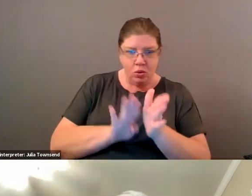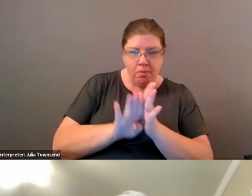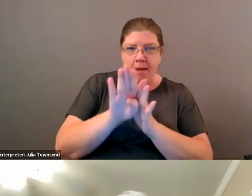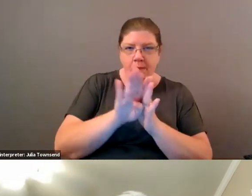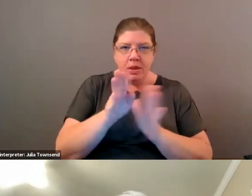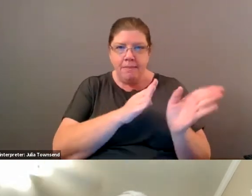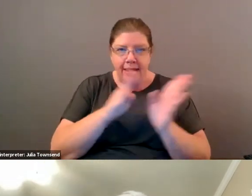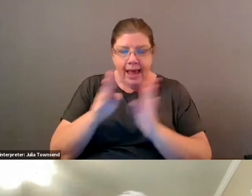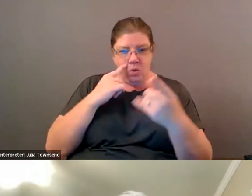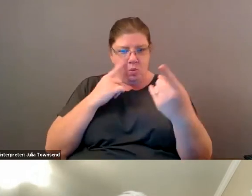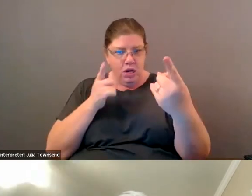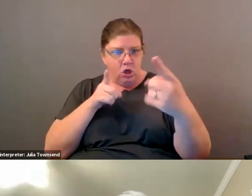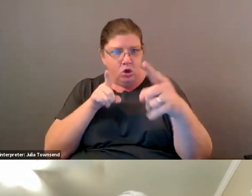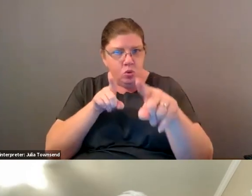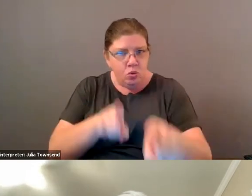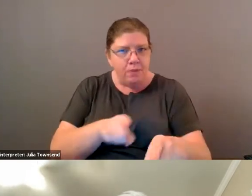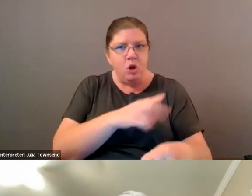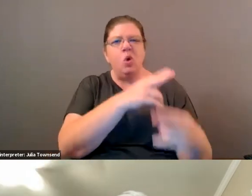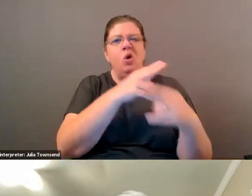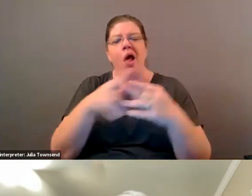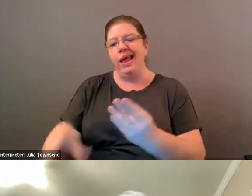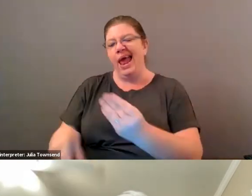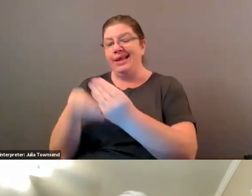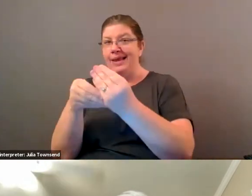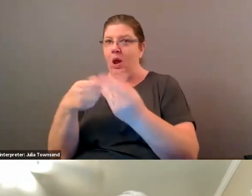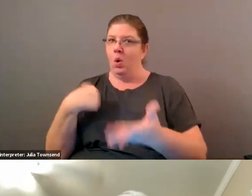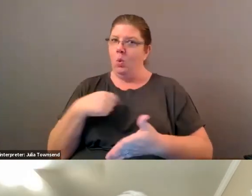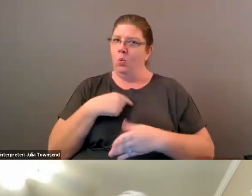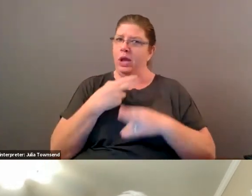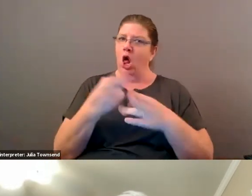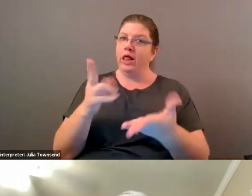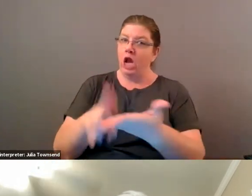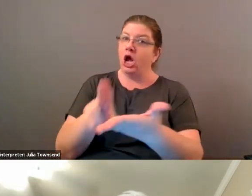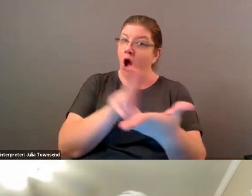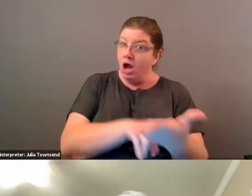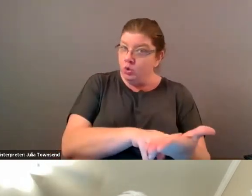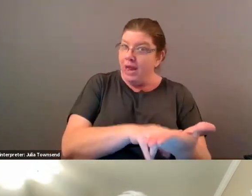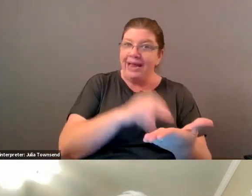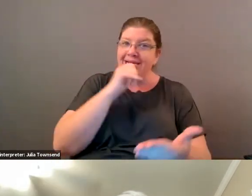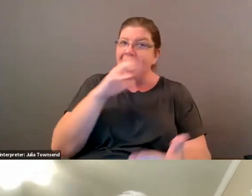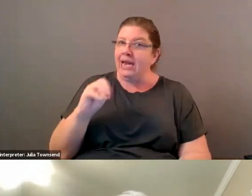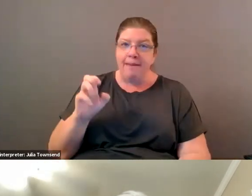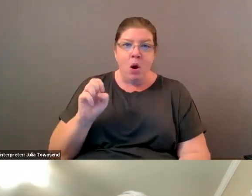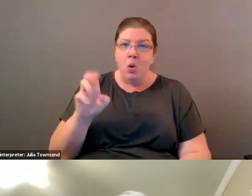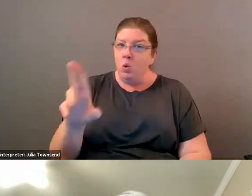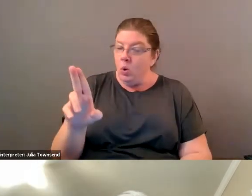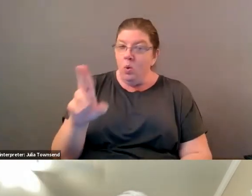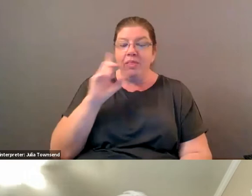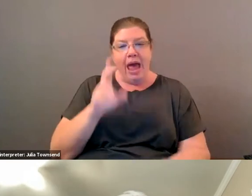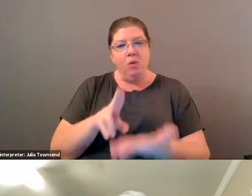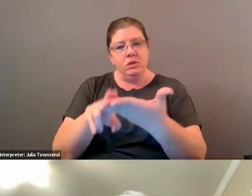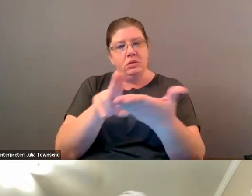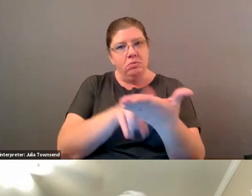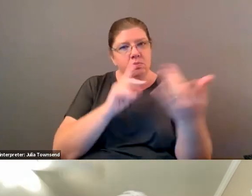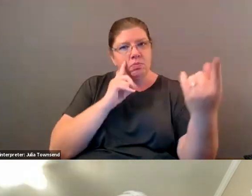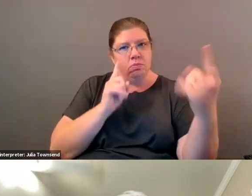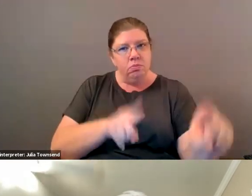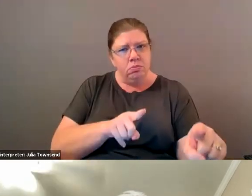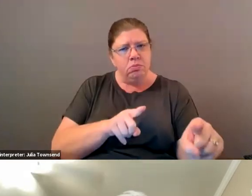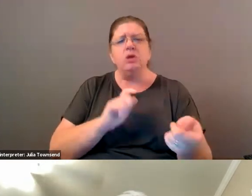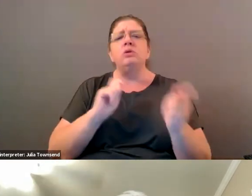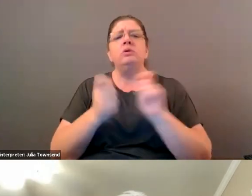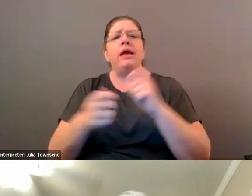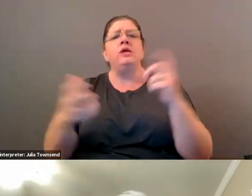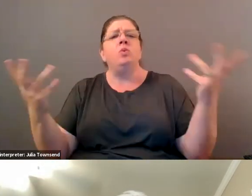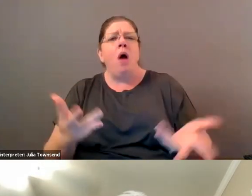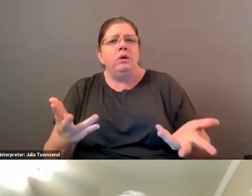into an agreement. You call it an addendum. We call it a contract. It's not a memo of understanding. It was a deal. But then what has changed? Okay,